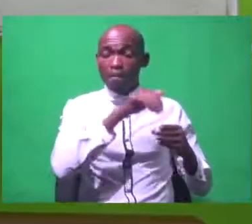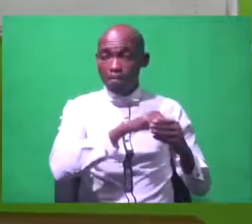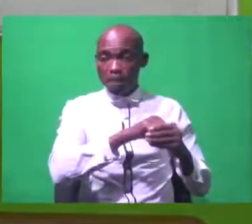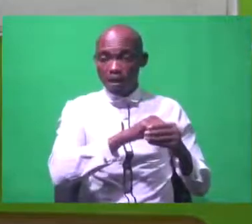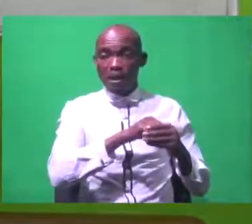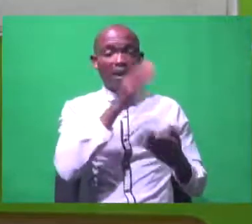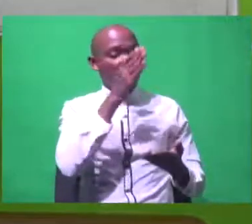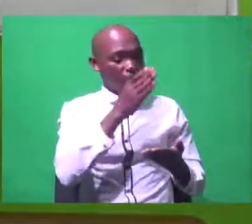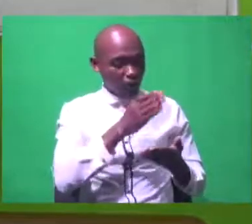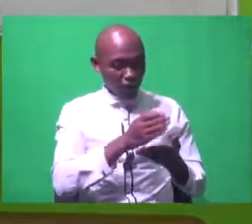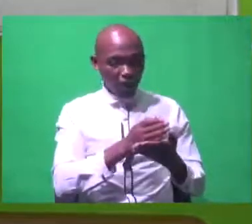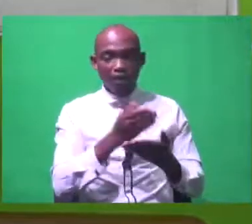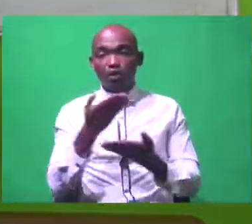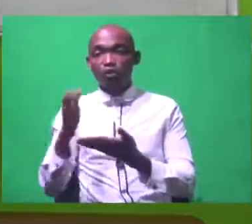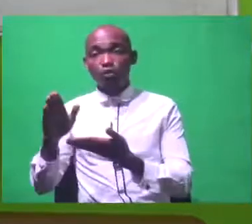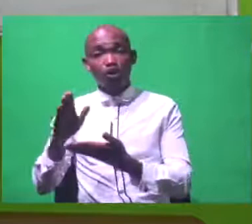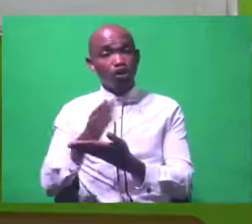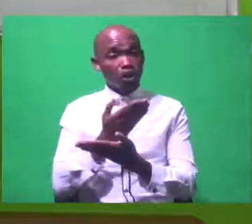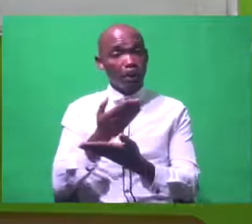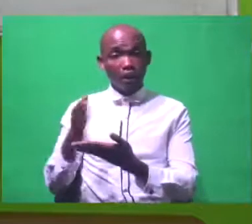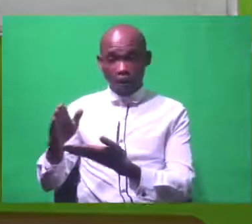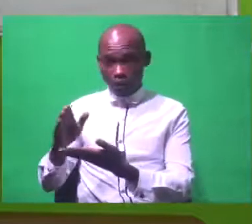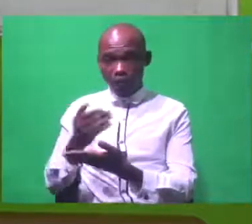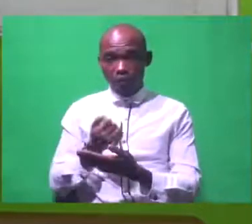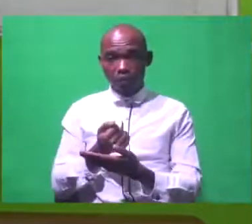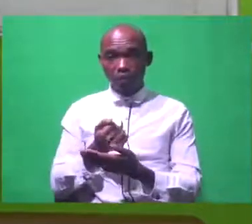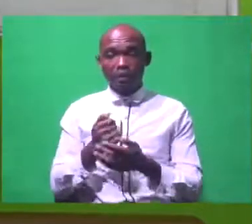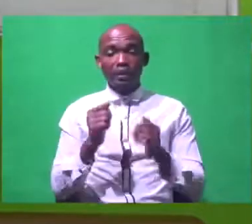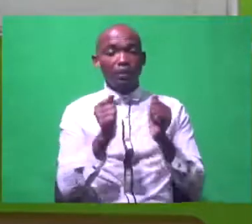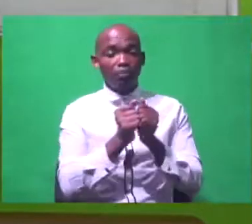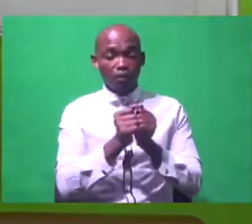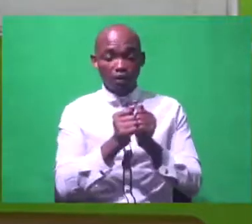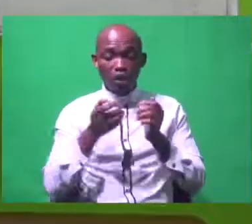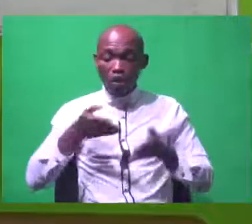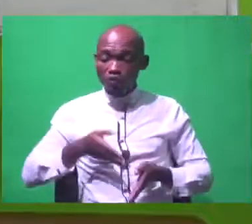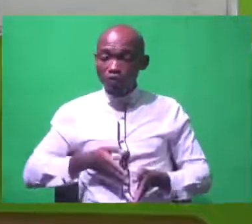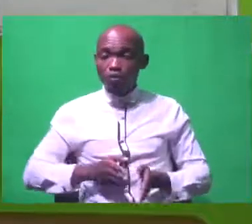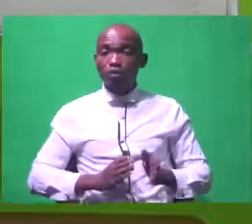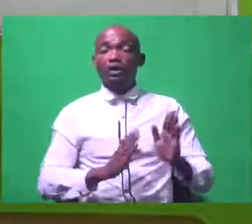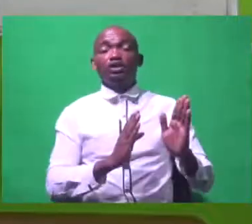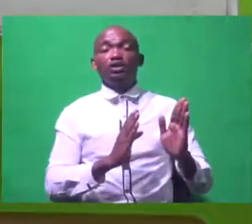has a right to share the major means of production,